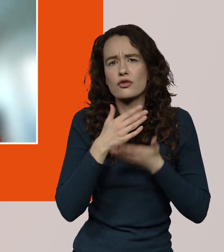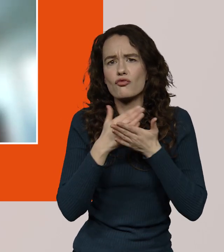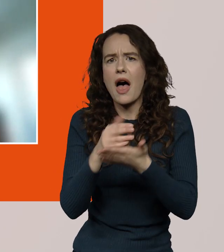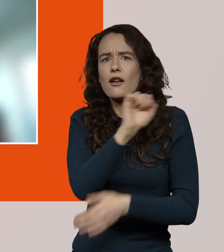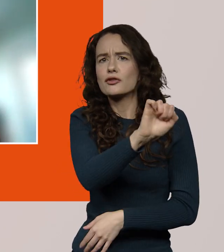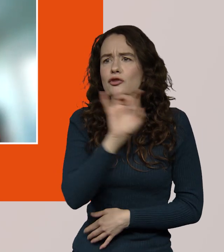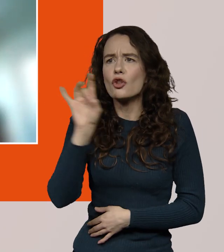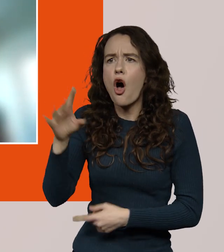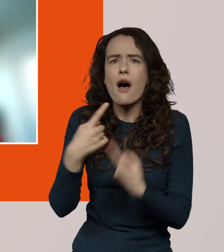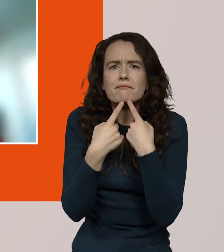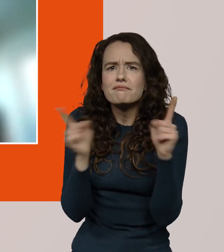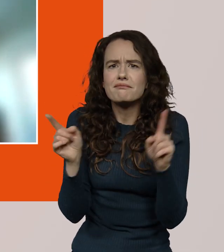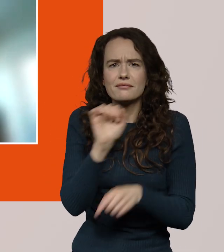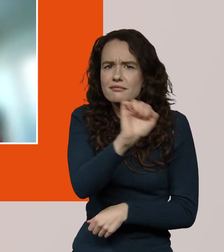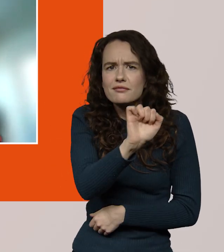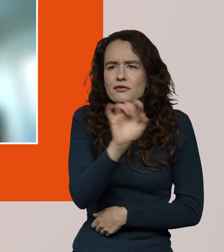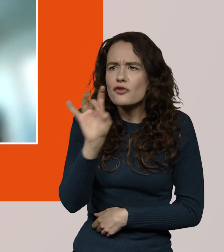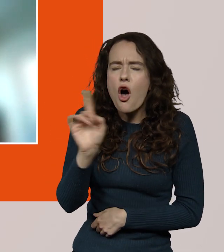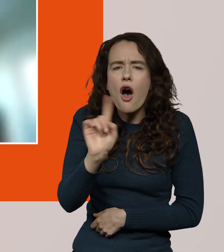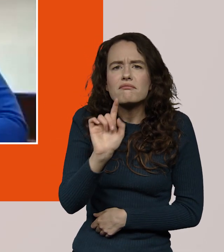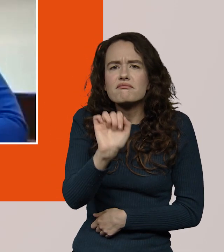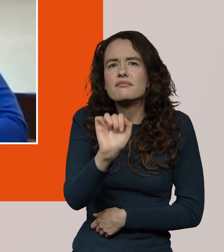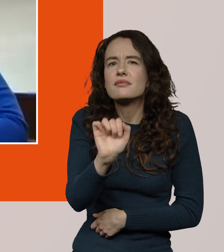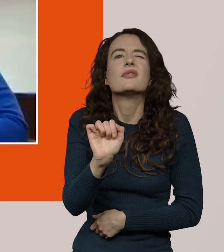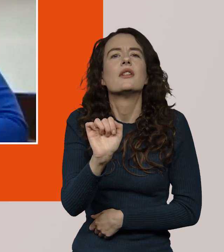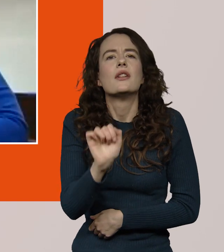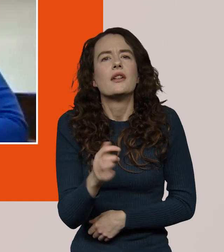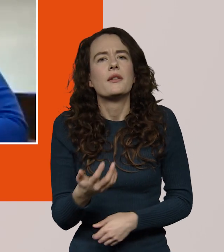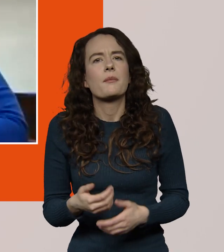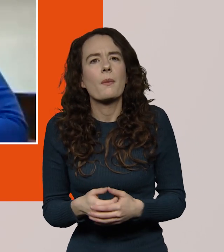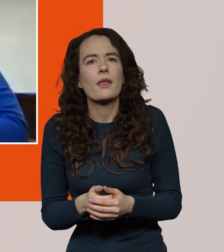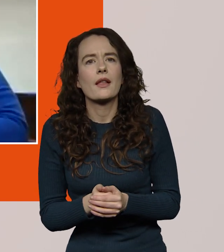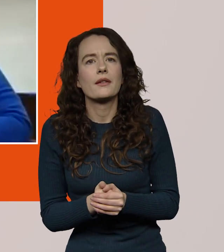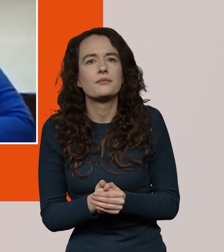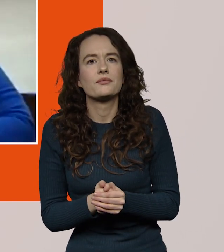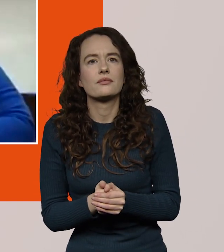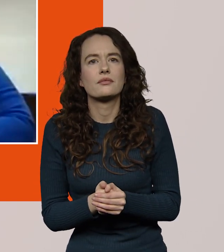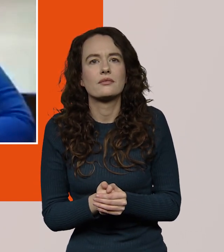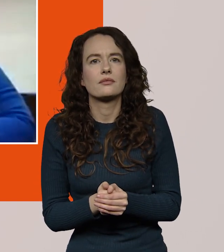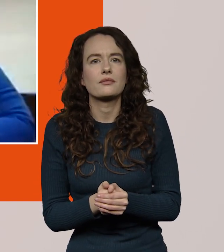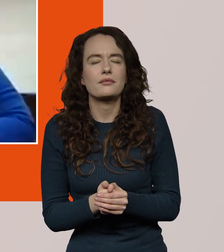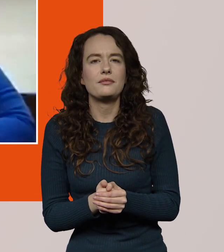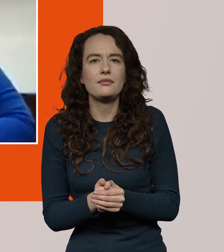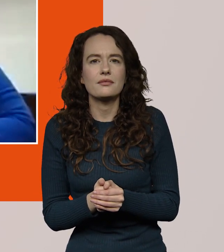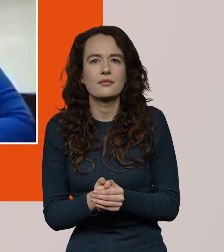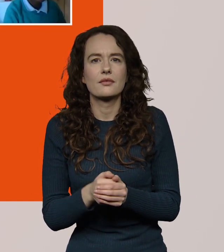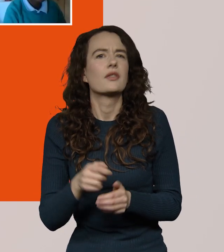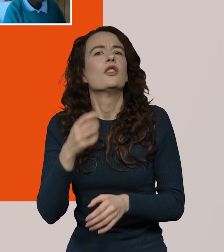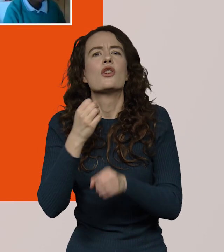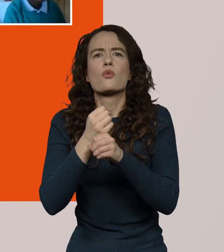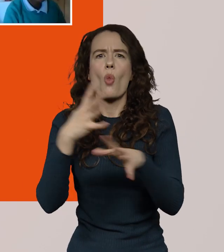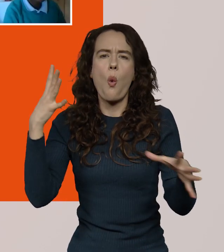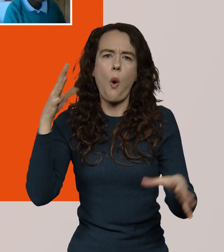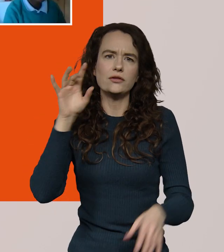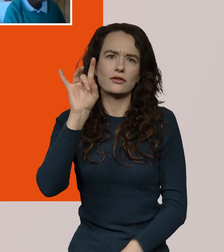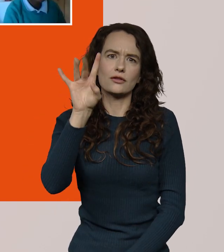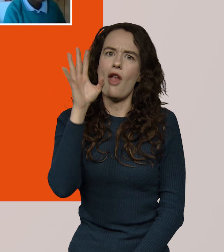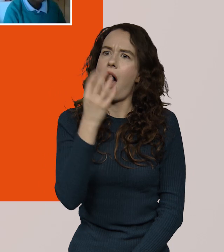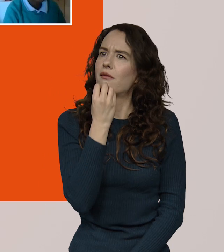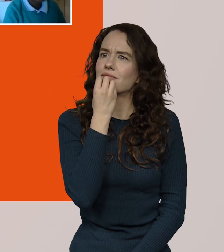be more kind. What a lovely goal to go for, Ella Kate. Can you think of some of the things that